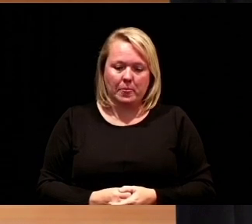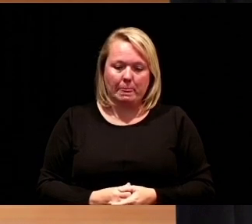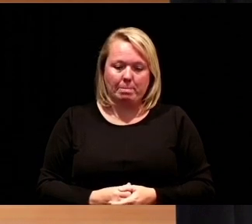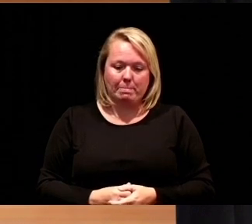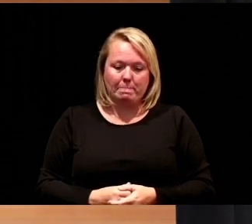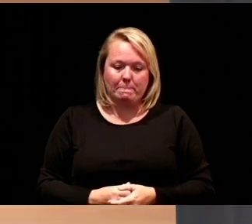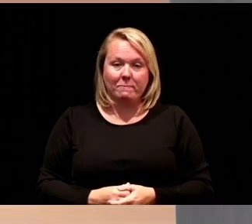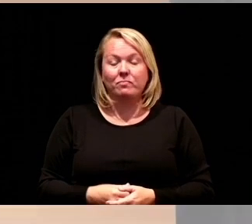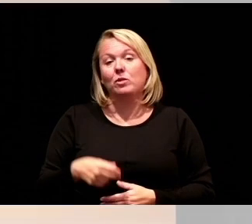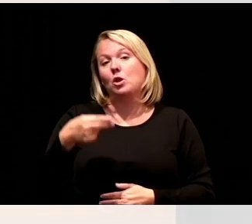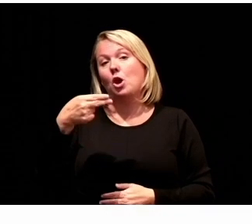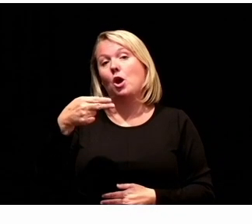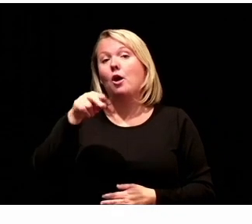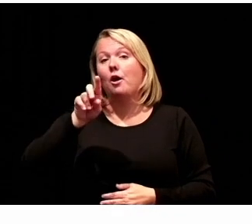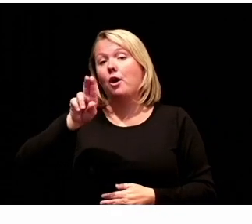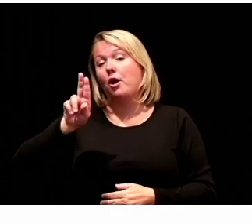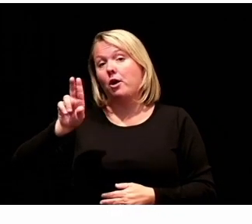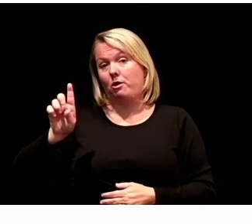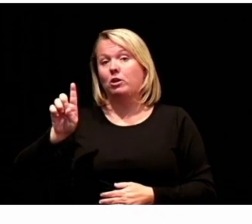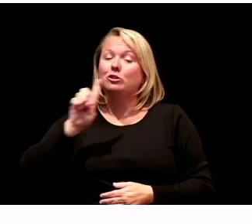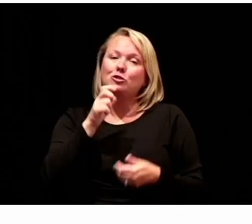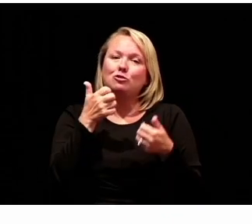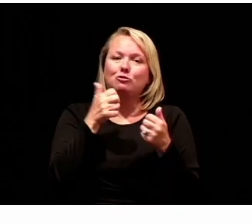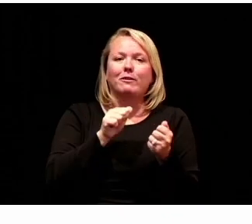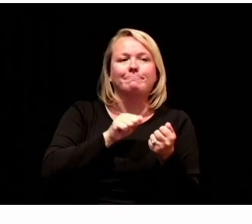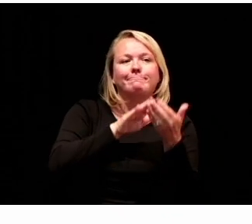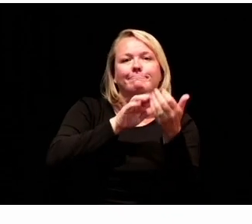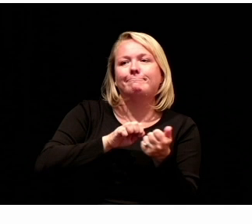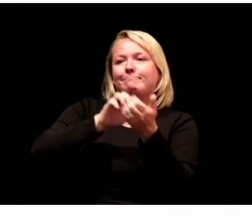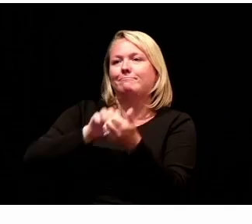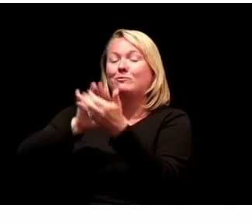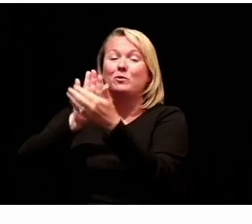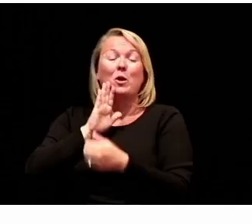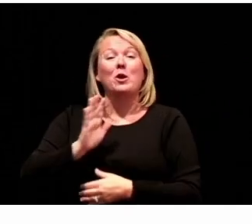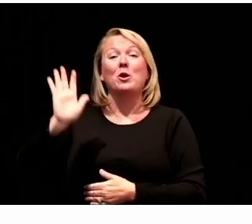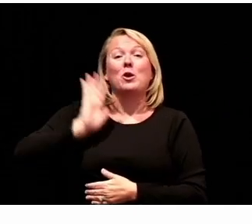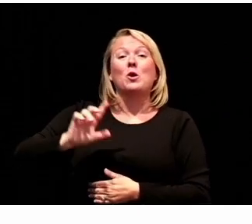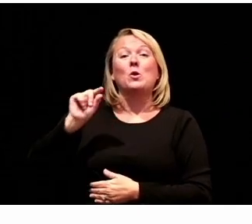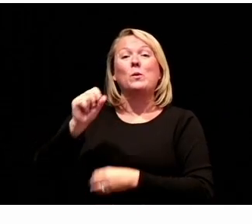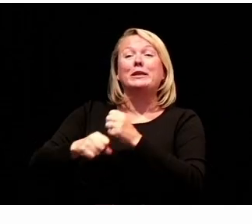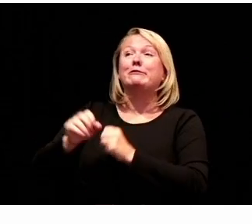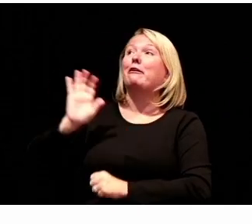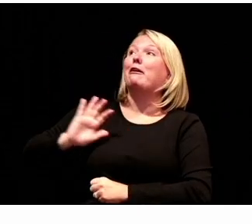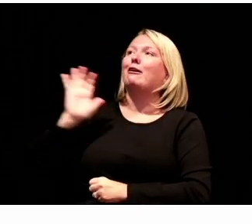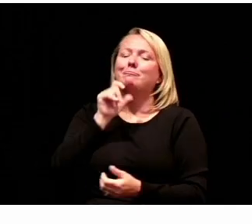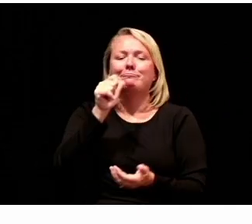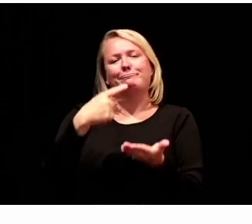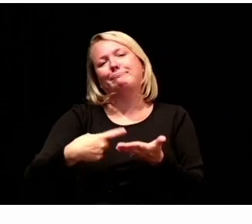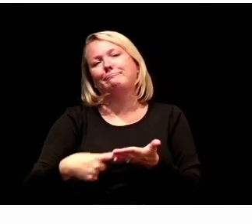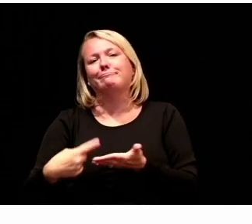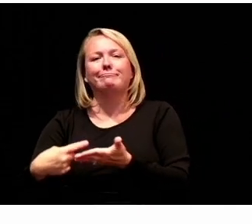One maybe unsurprising factor is a lot of the people who are incarcerated or have been incarcerated have higher rate